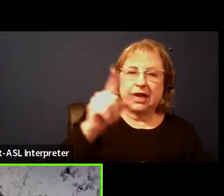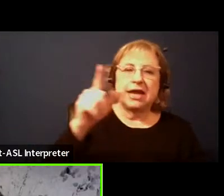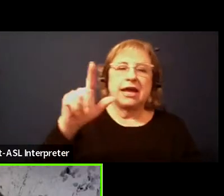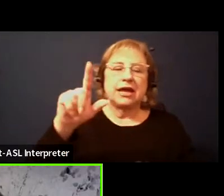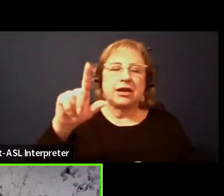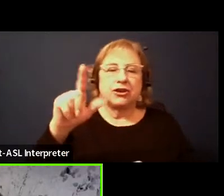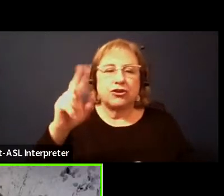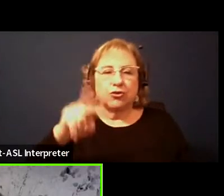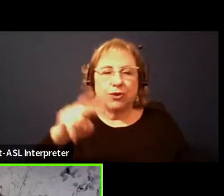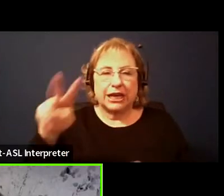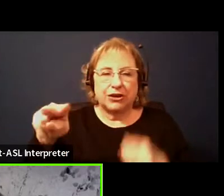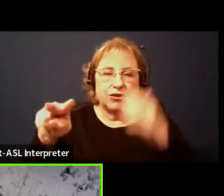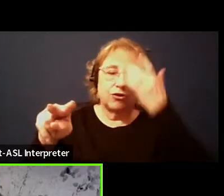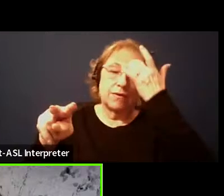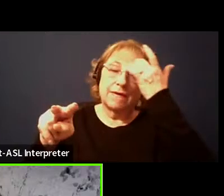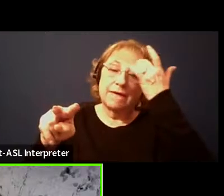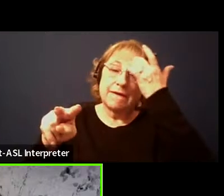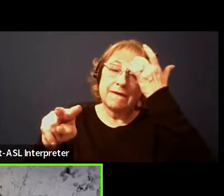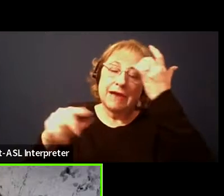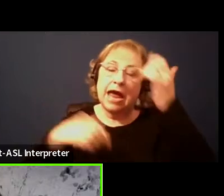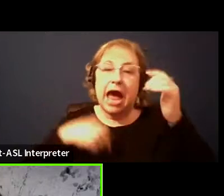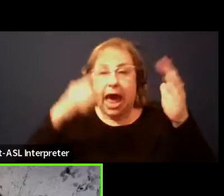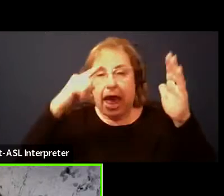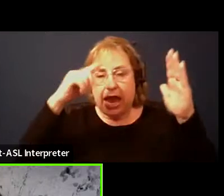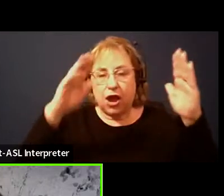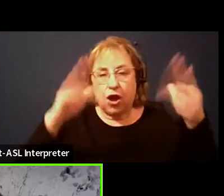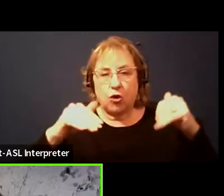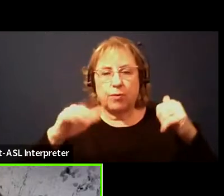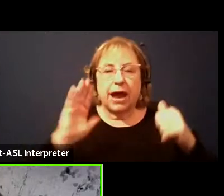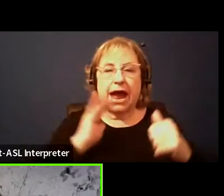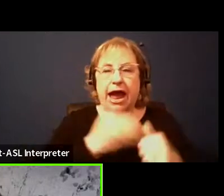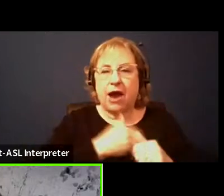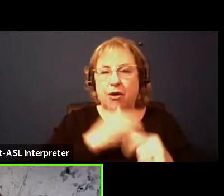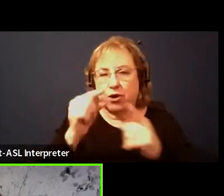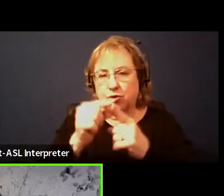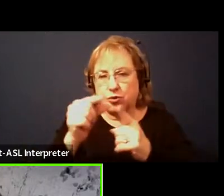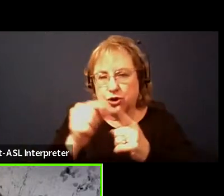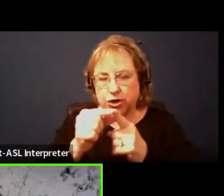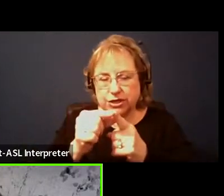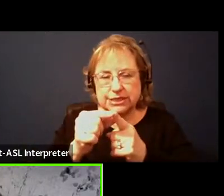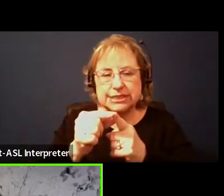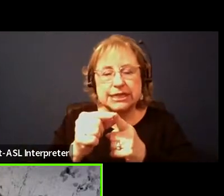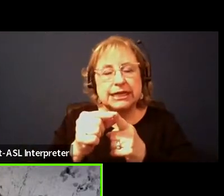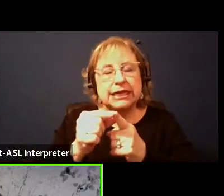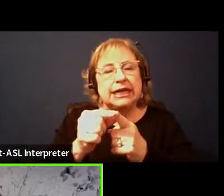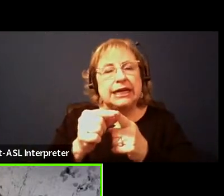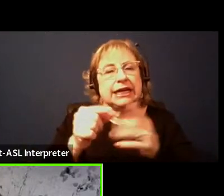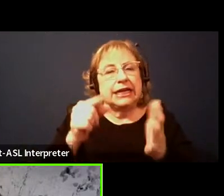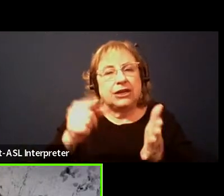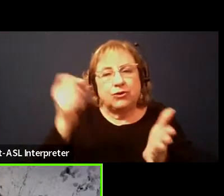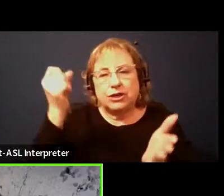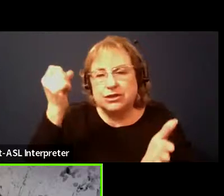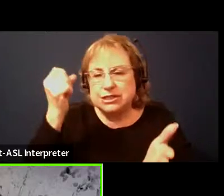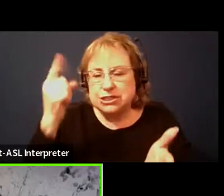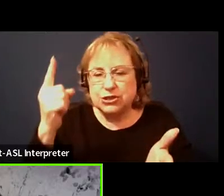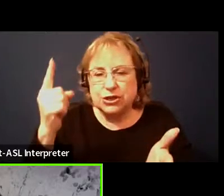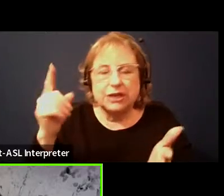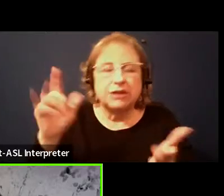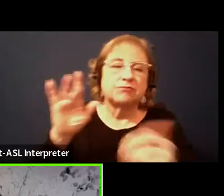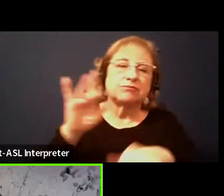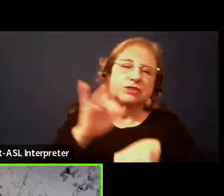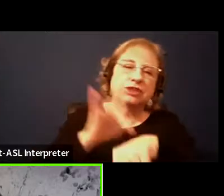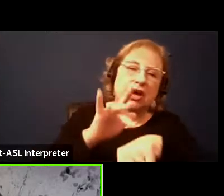if any of our words have resonated with you tonight, but reach out to your pediatrician, nurse practitioner, family practice doc with